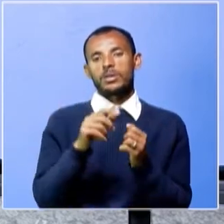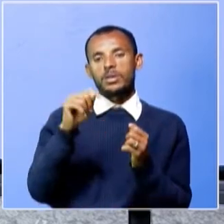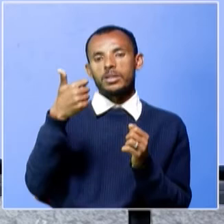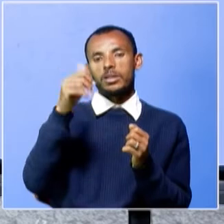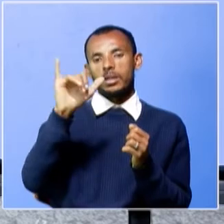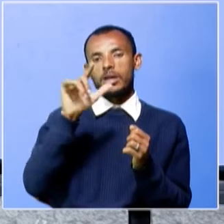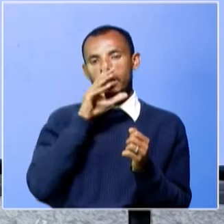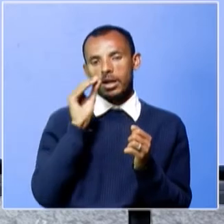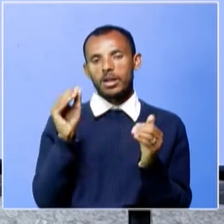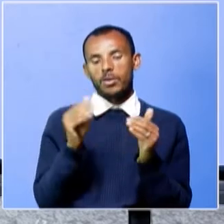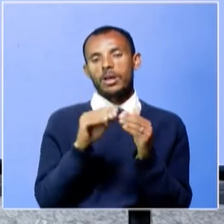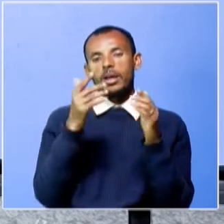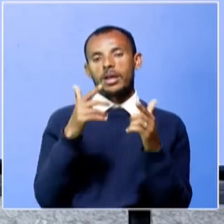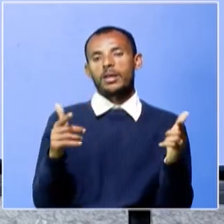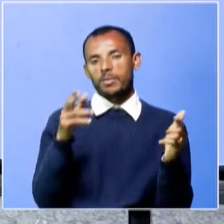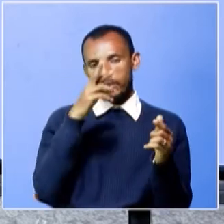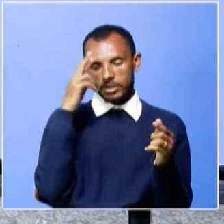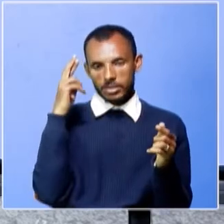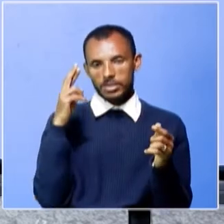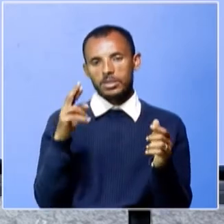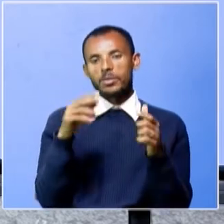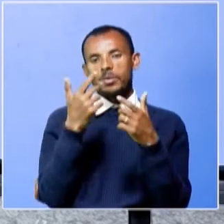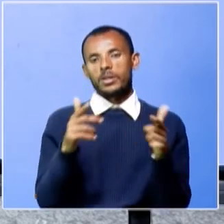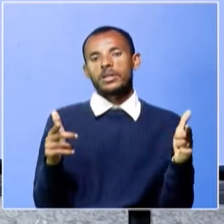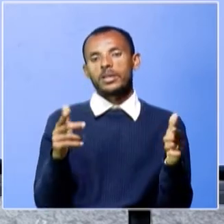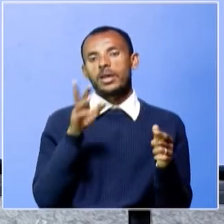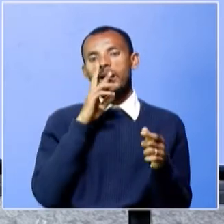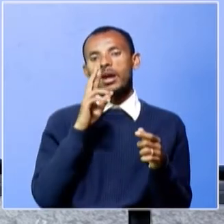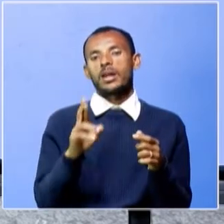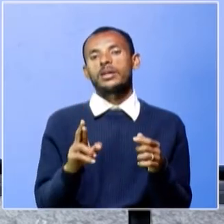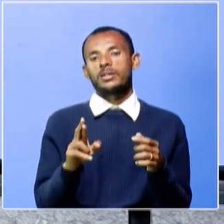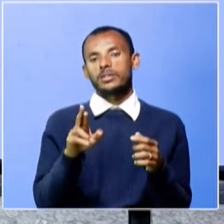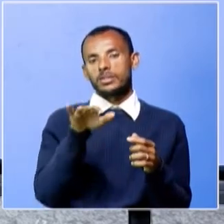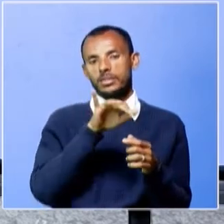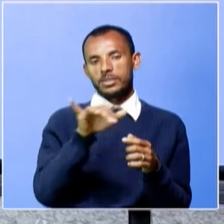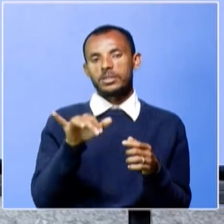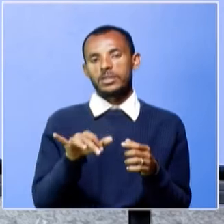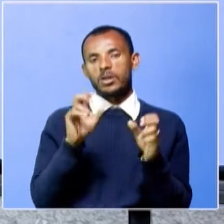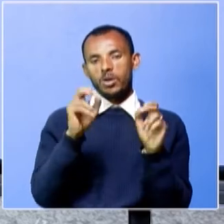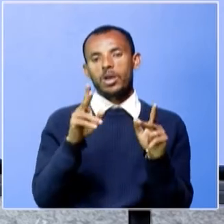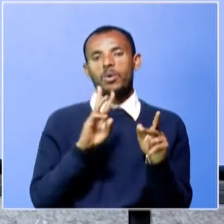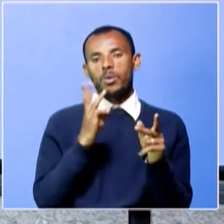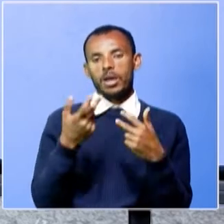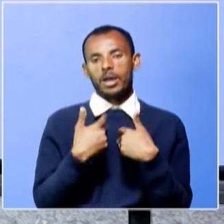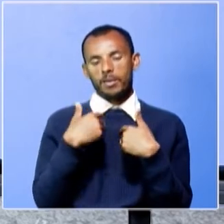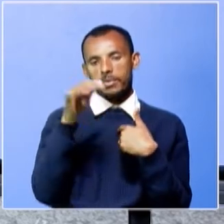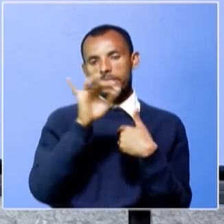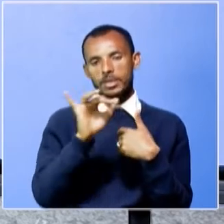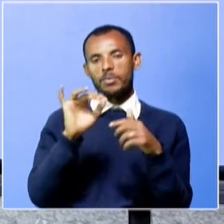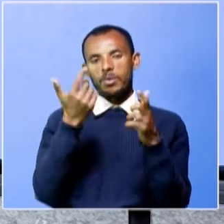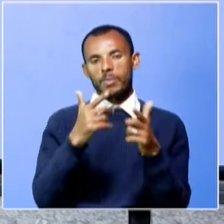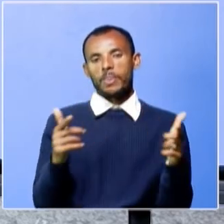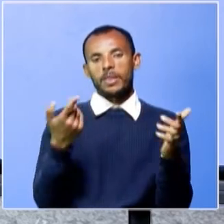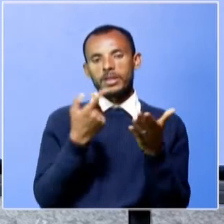are equally likely because their probabilities are the same. Okay, we have the same probability.